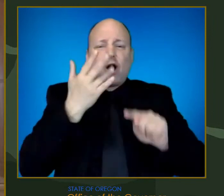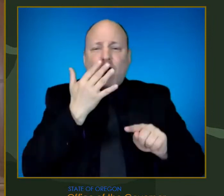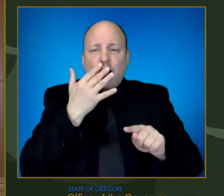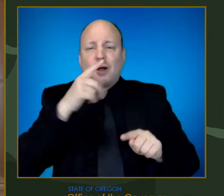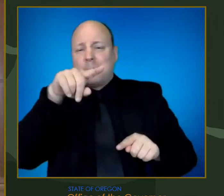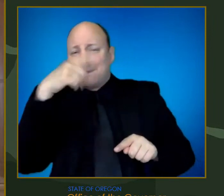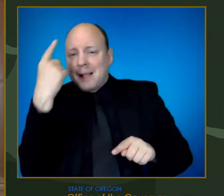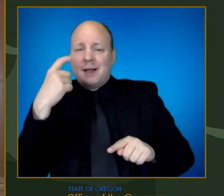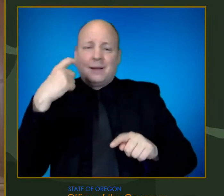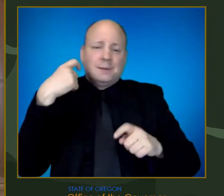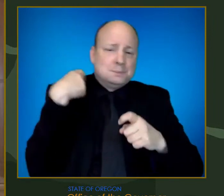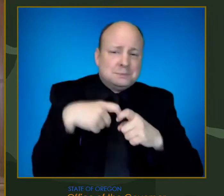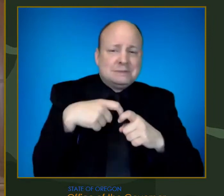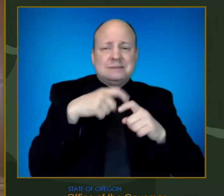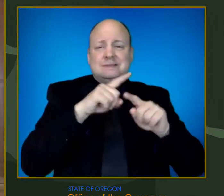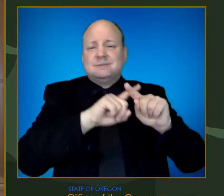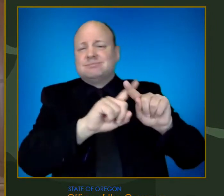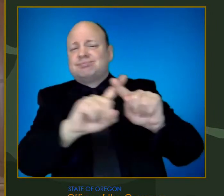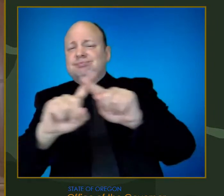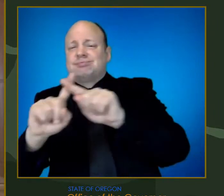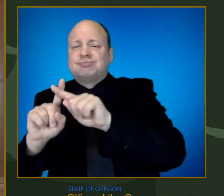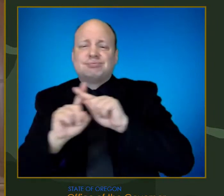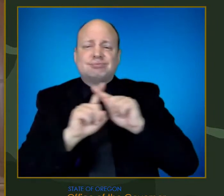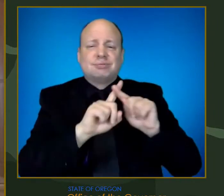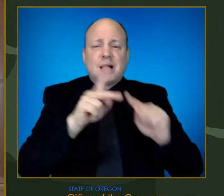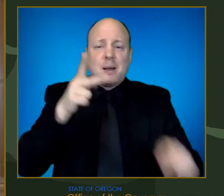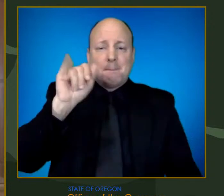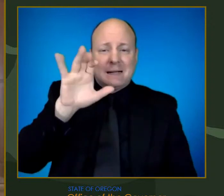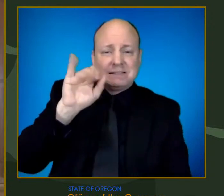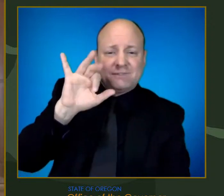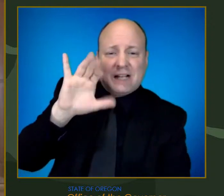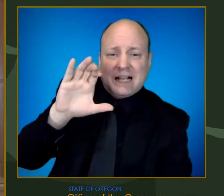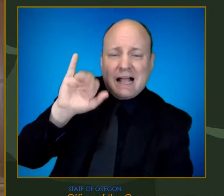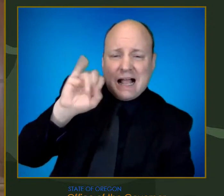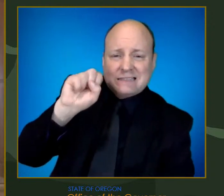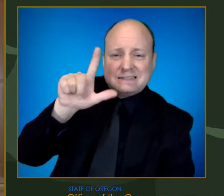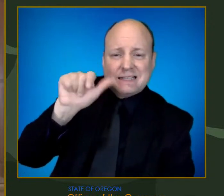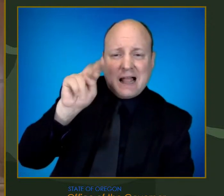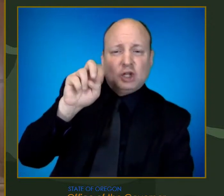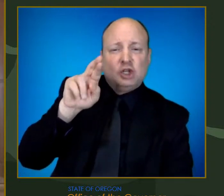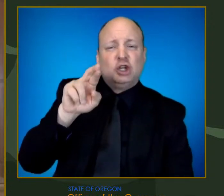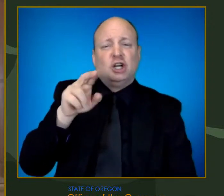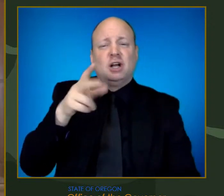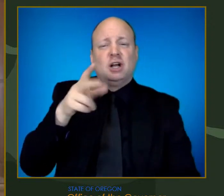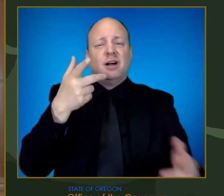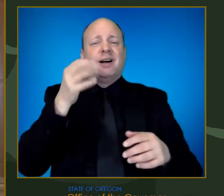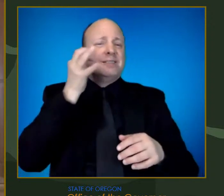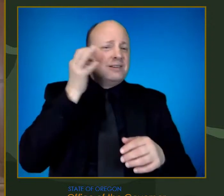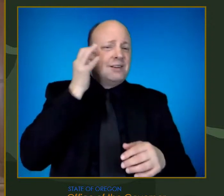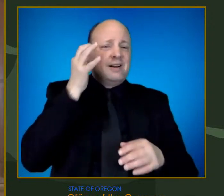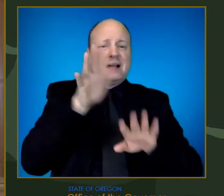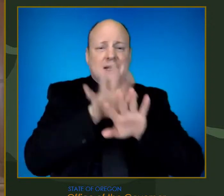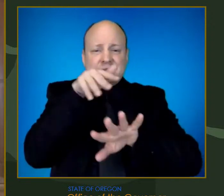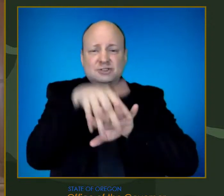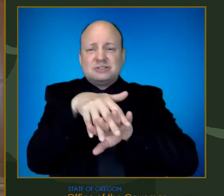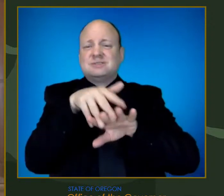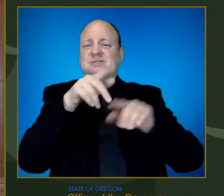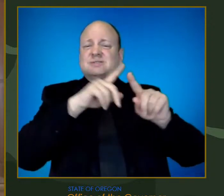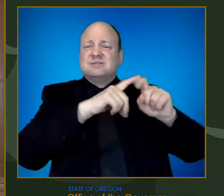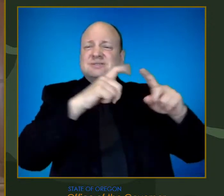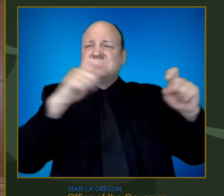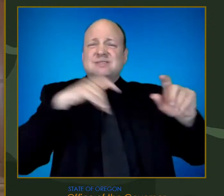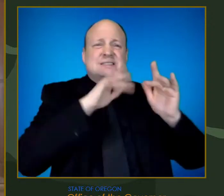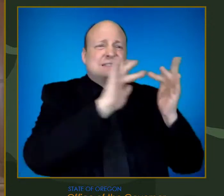Pacific Islander, Asian, Indigenous, tribal, and Native American communities, but it's